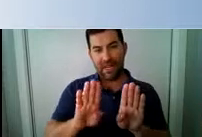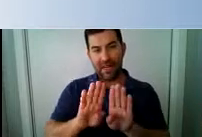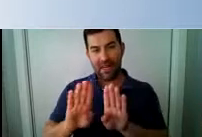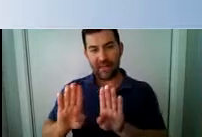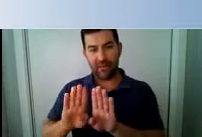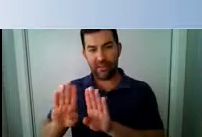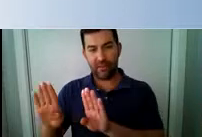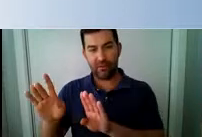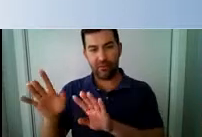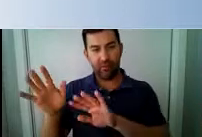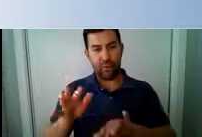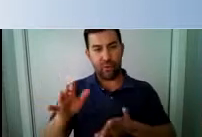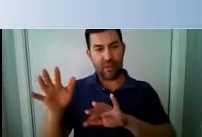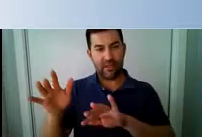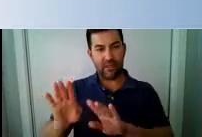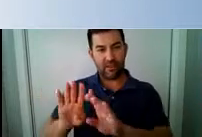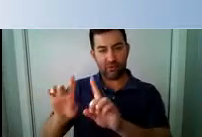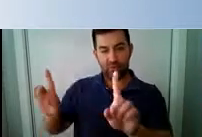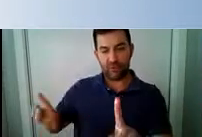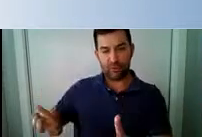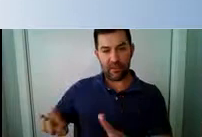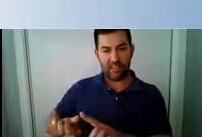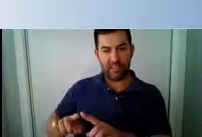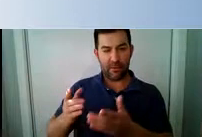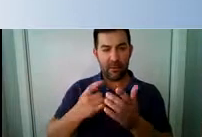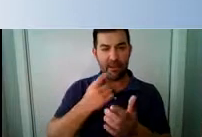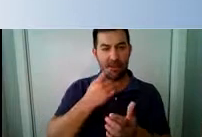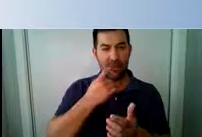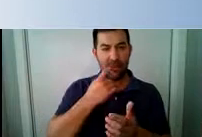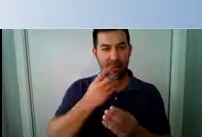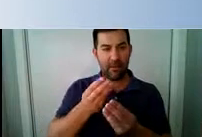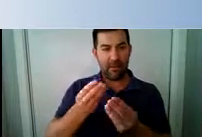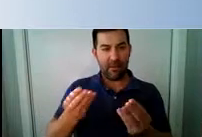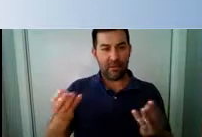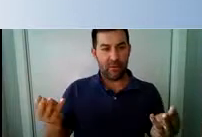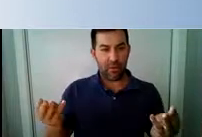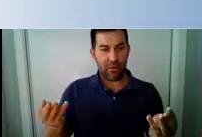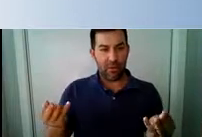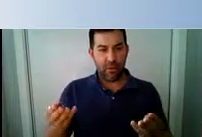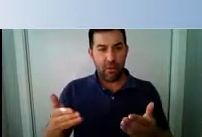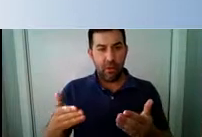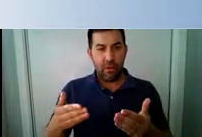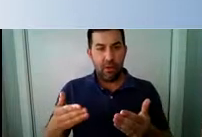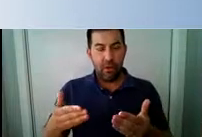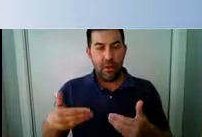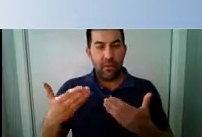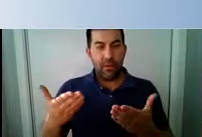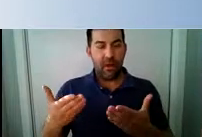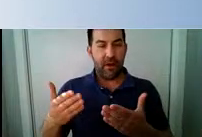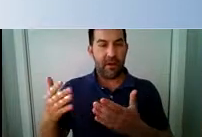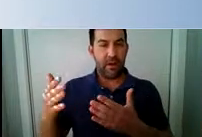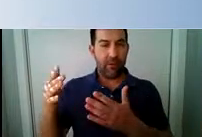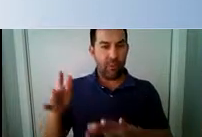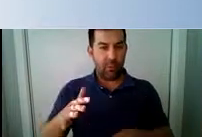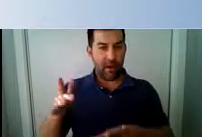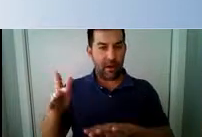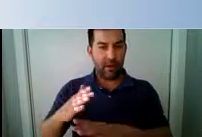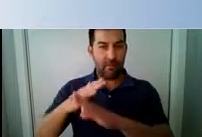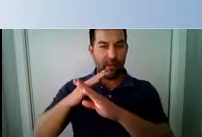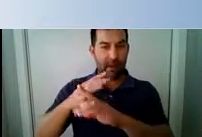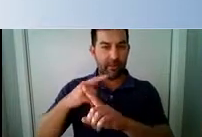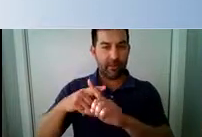windscreens that I mentioned. There would probably be a glass material that would be provide screening from wind, but also some